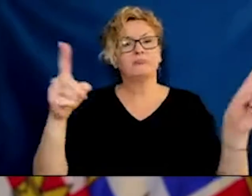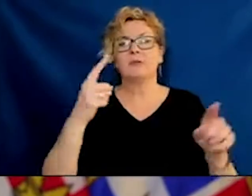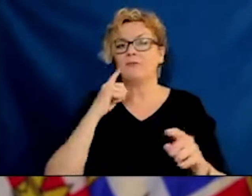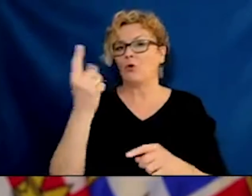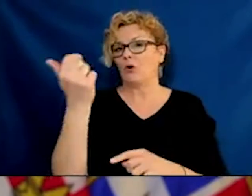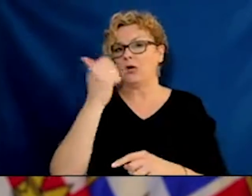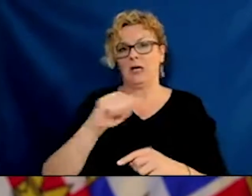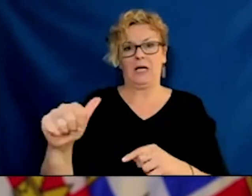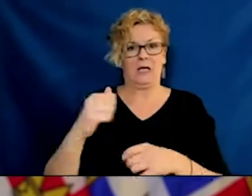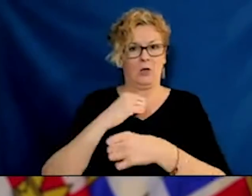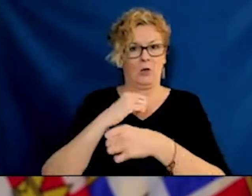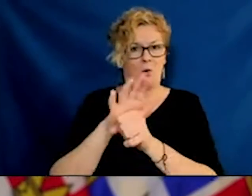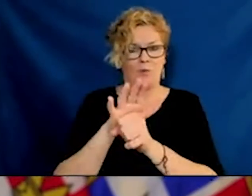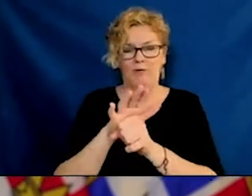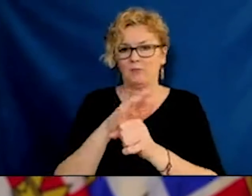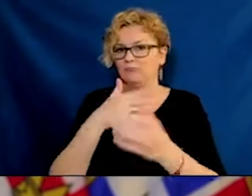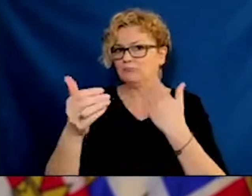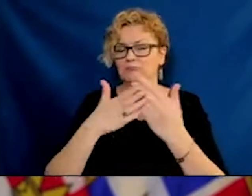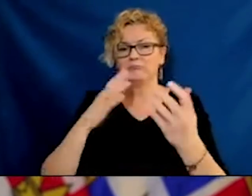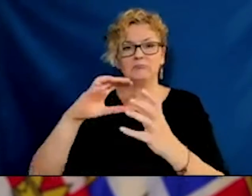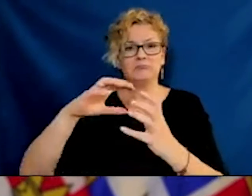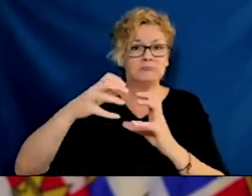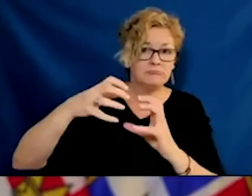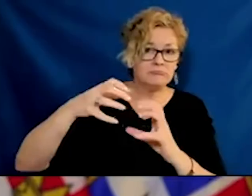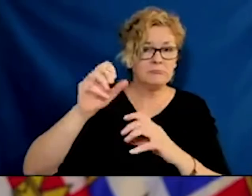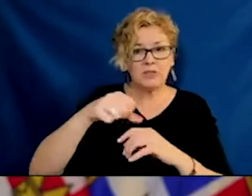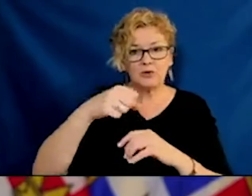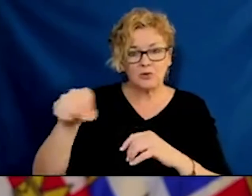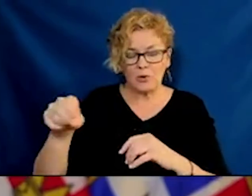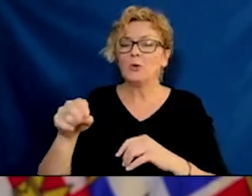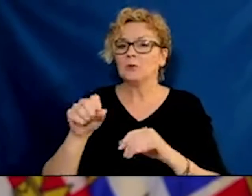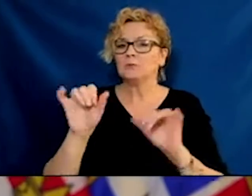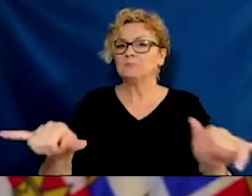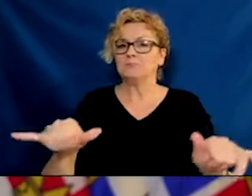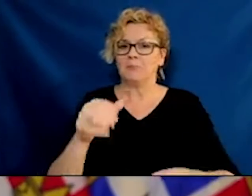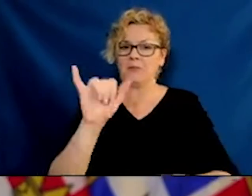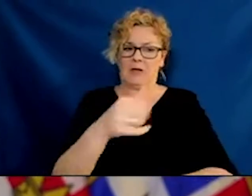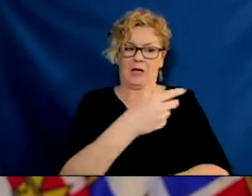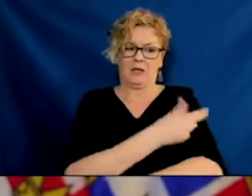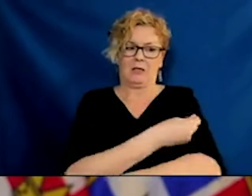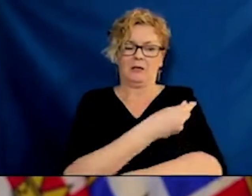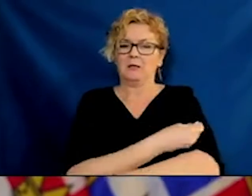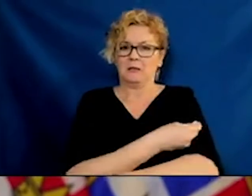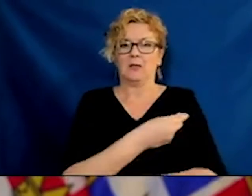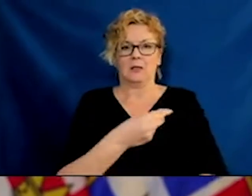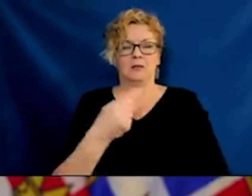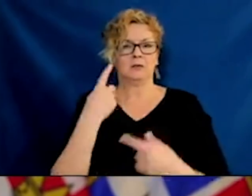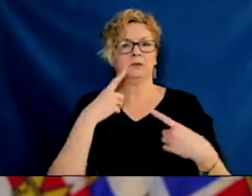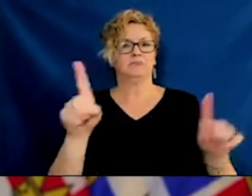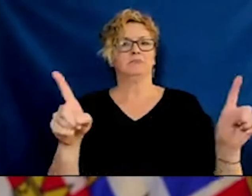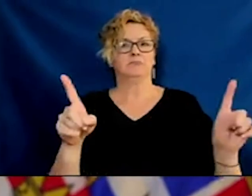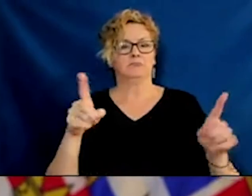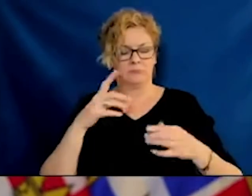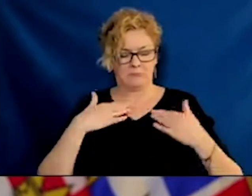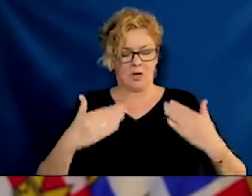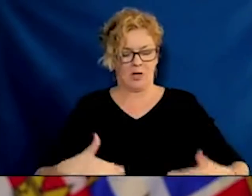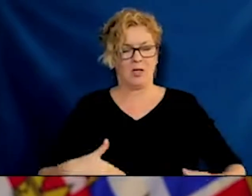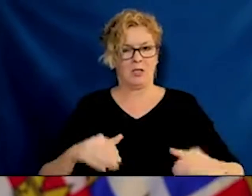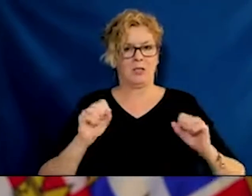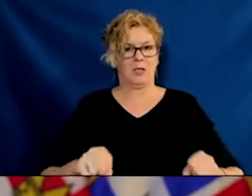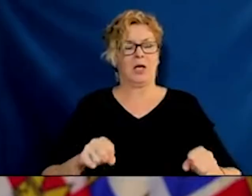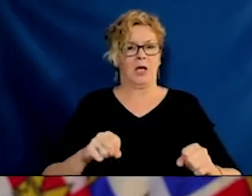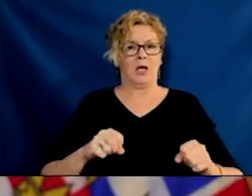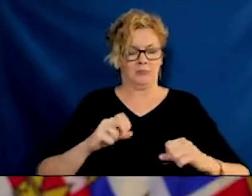today. First, and most important, is to make a very specific request of everybody in